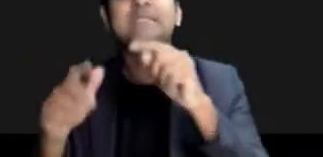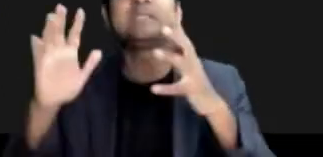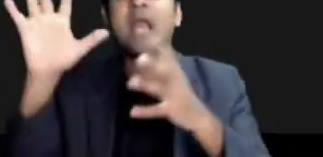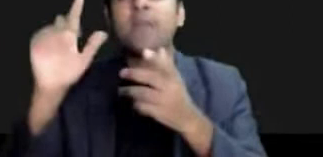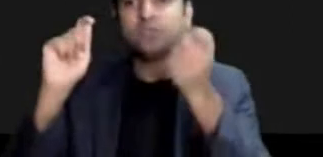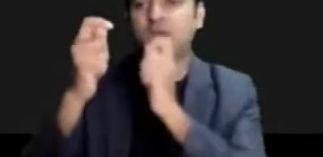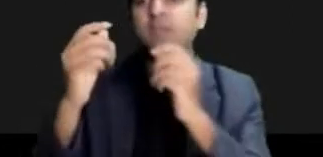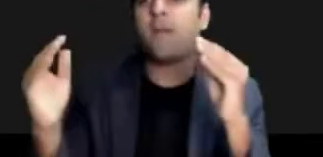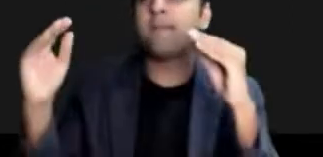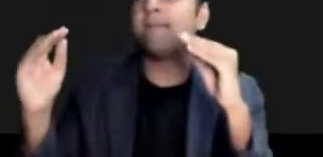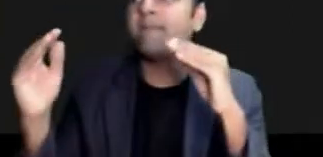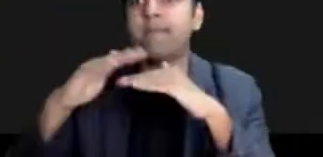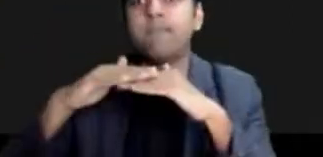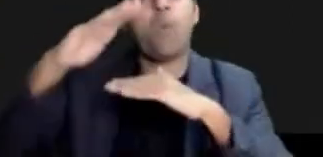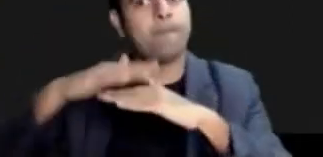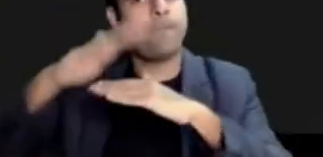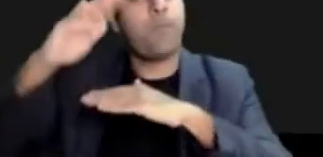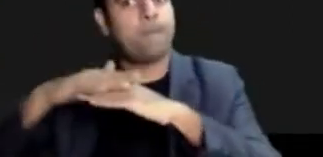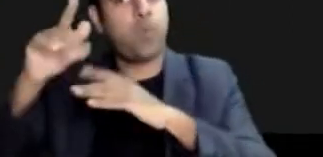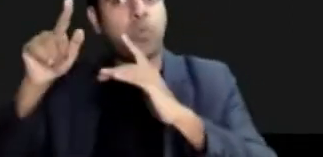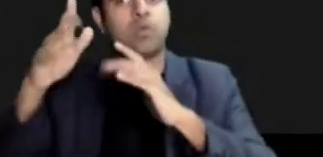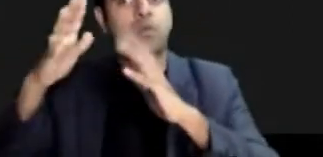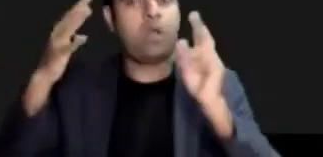have very compounded nature